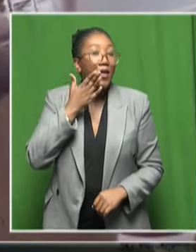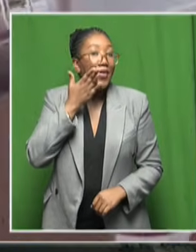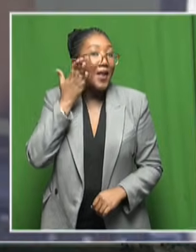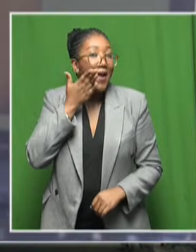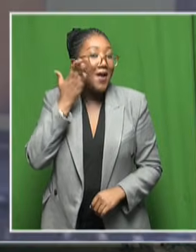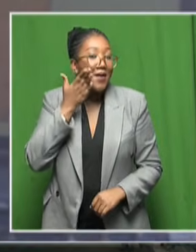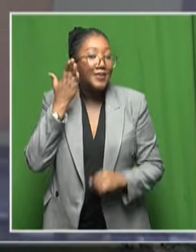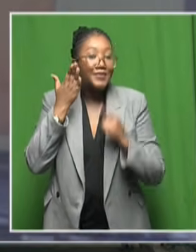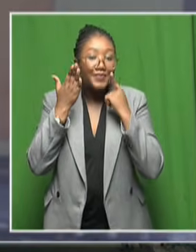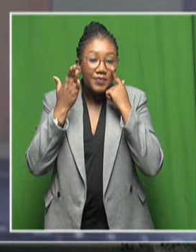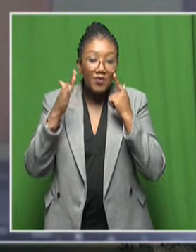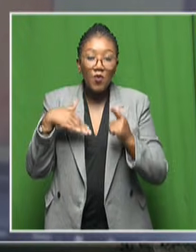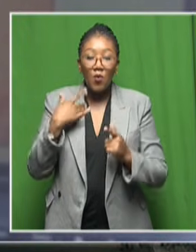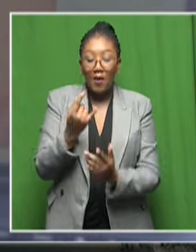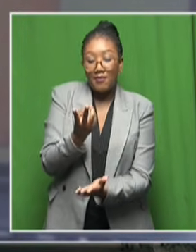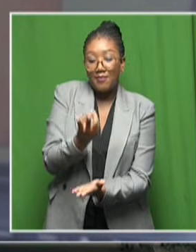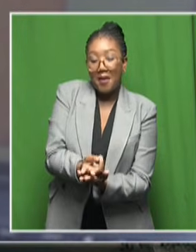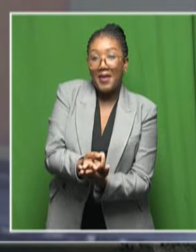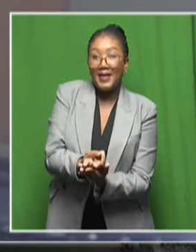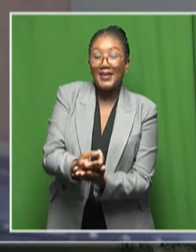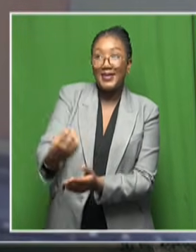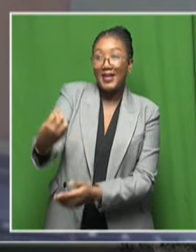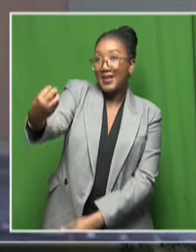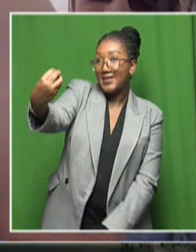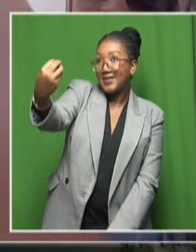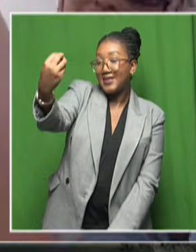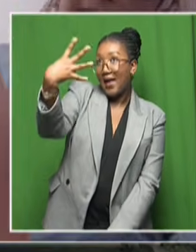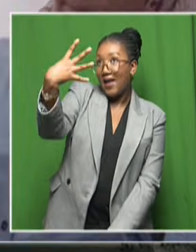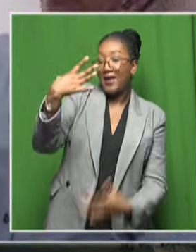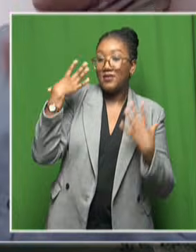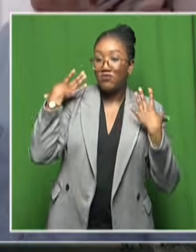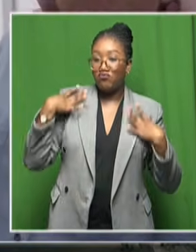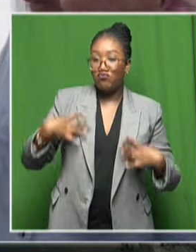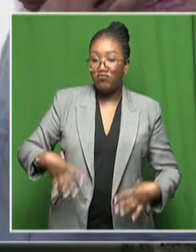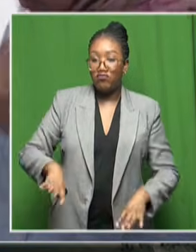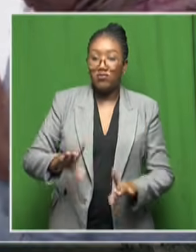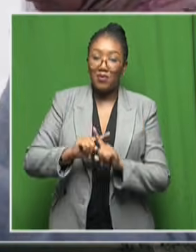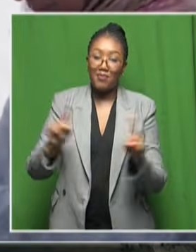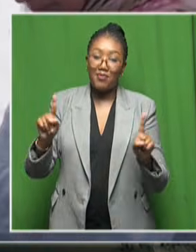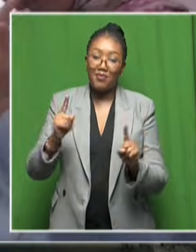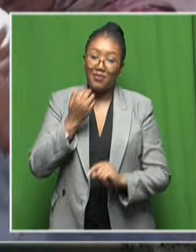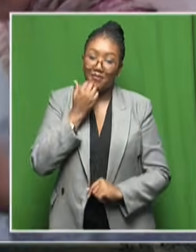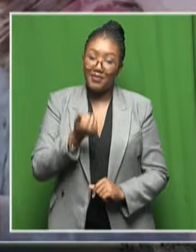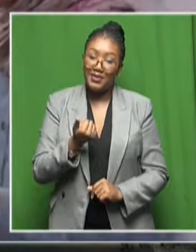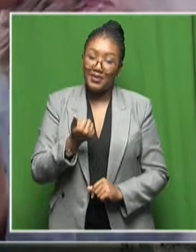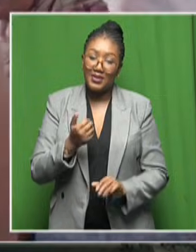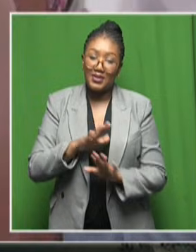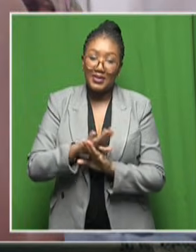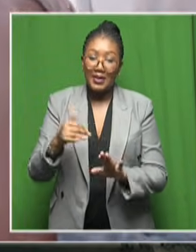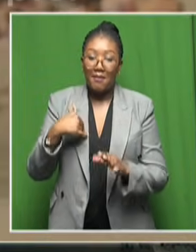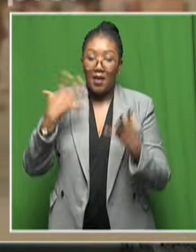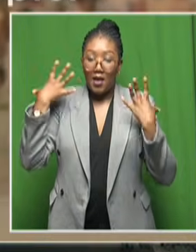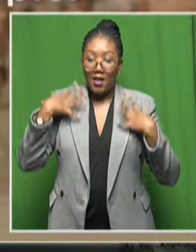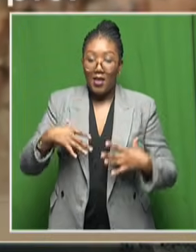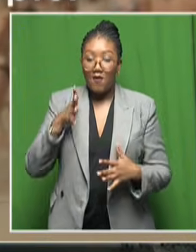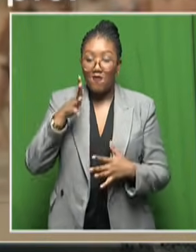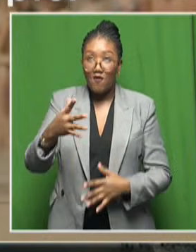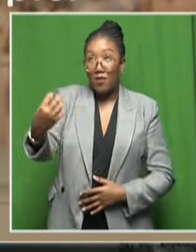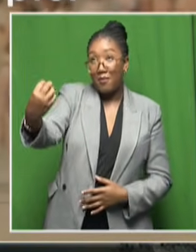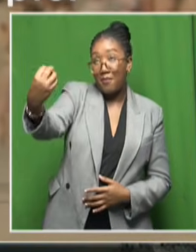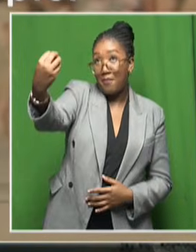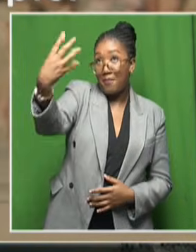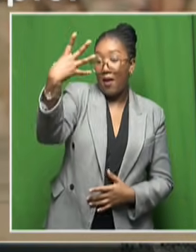beds. It's important for viewers to know, avoid tanning beds at all costs, Yeah. because this,